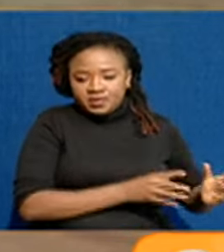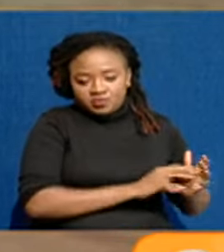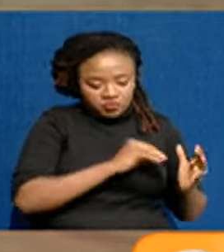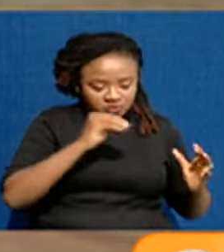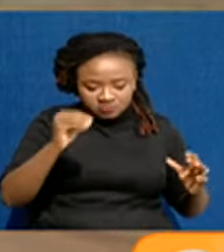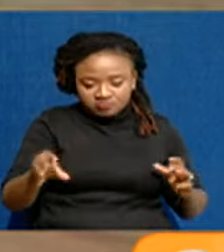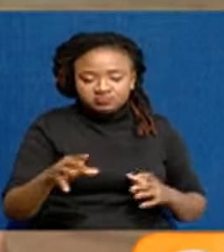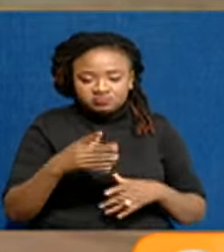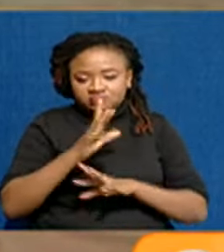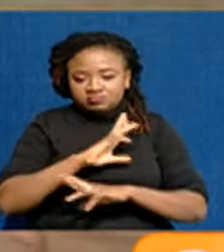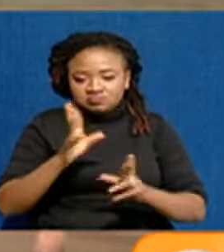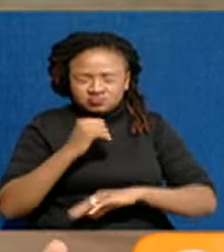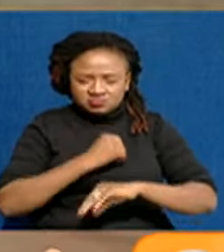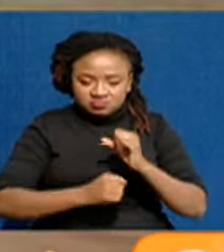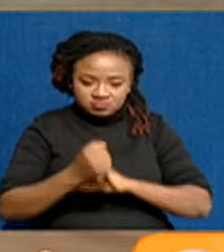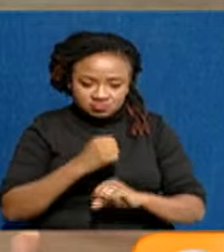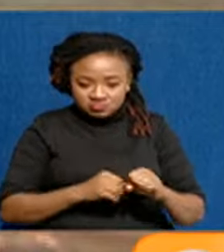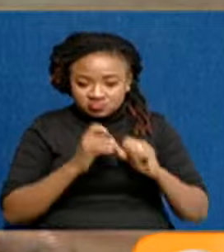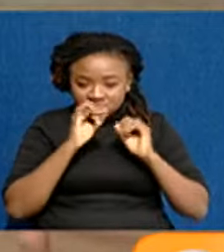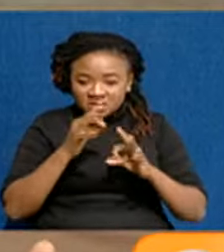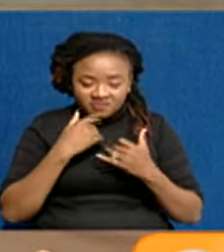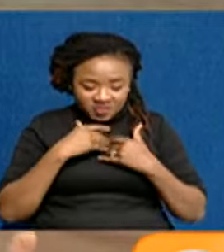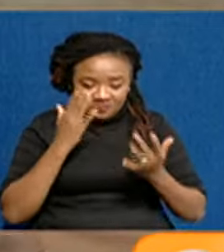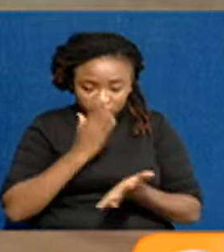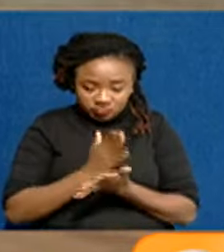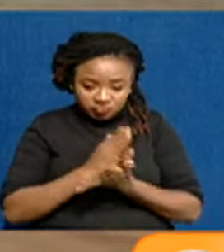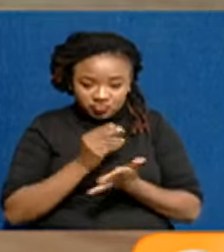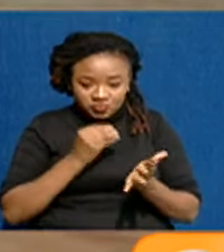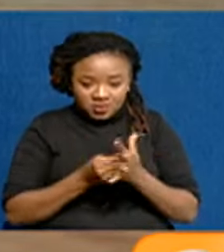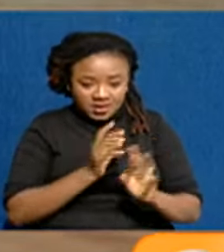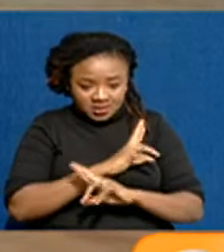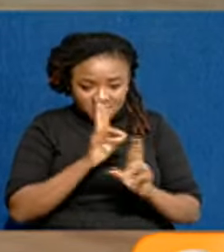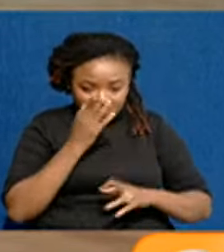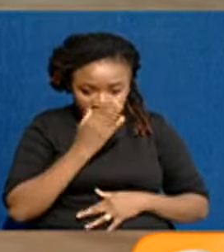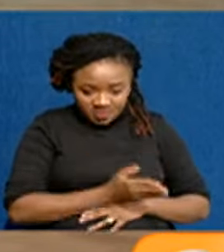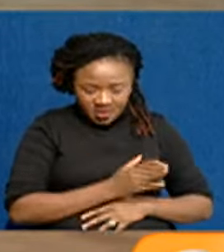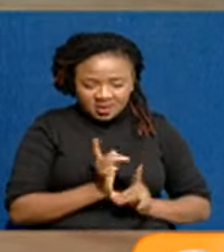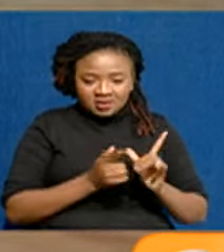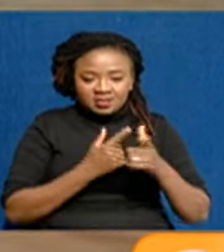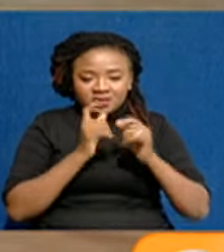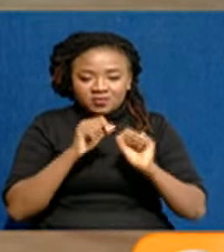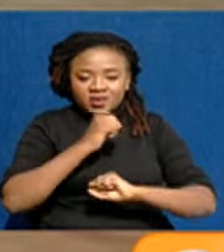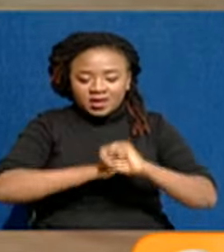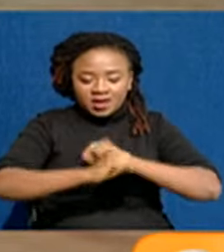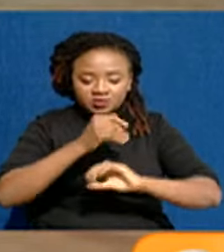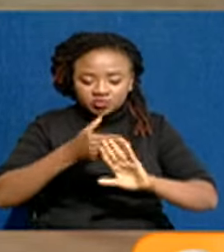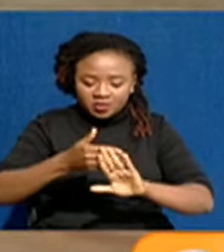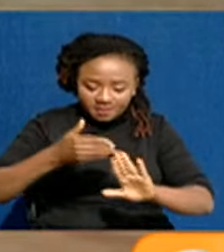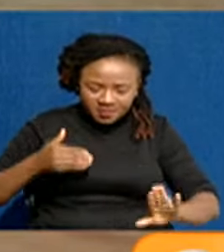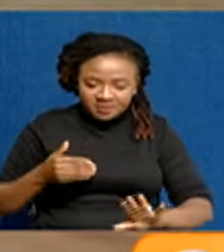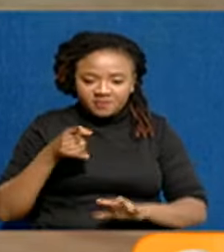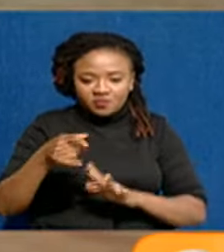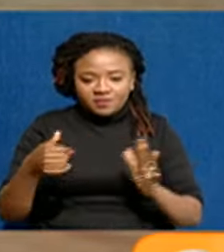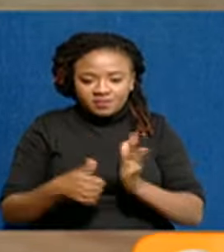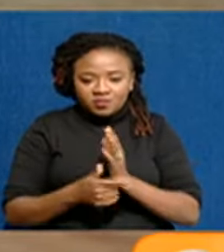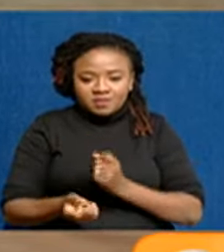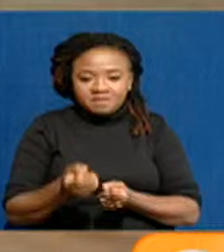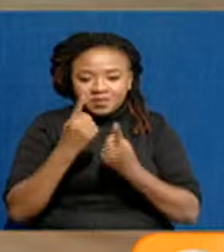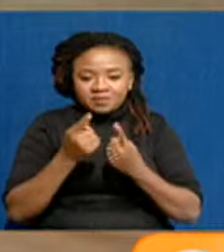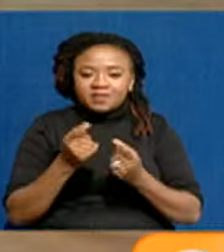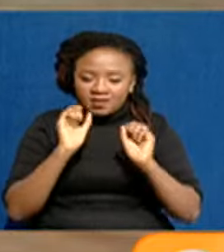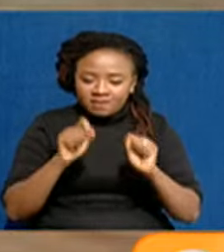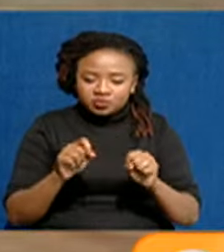had resources already allocated to take action before the adverse effects, we would be using lesser money. In fact,